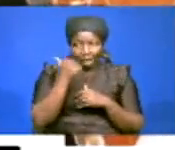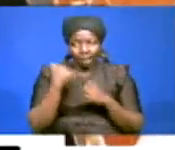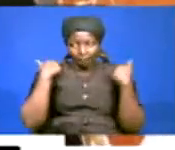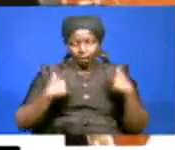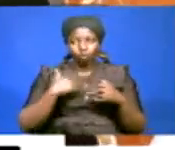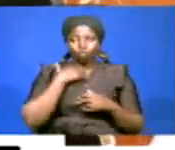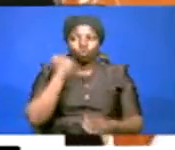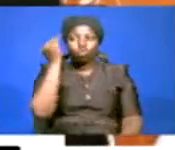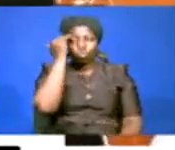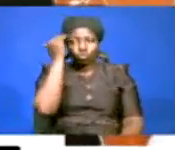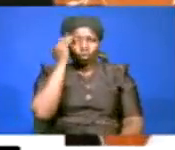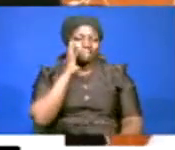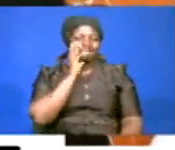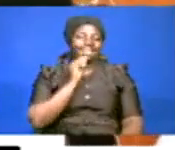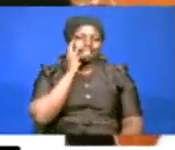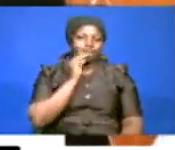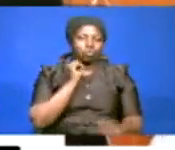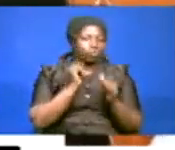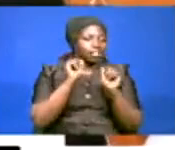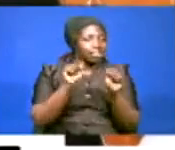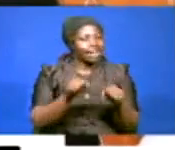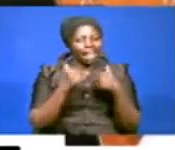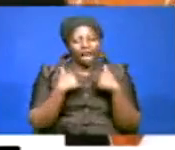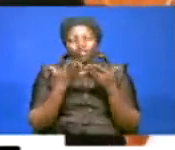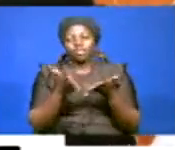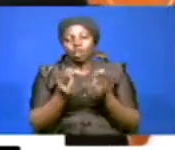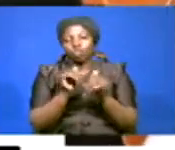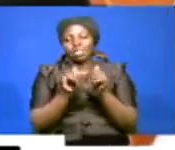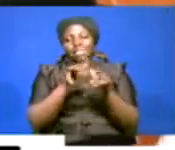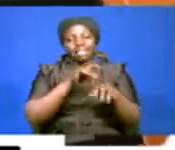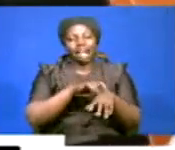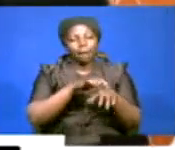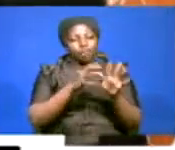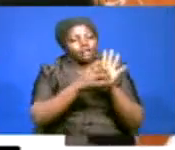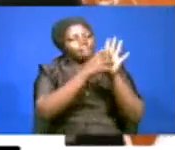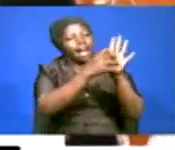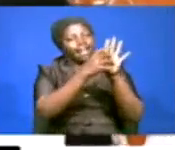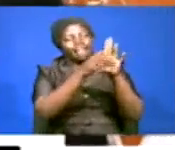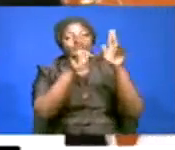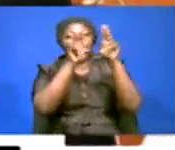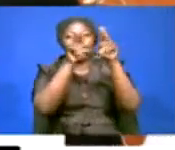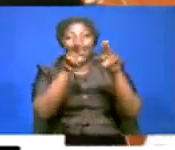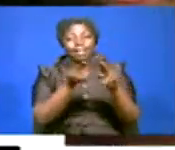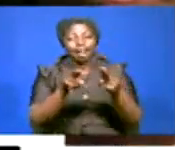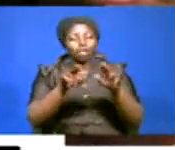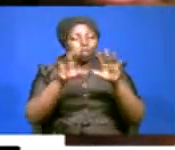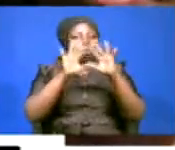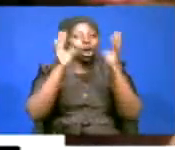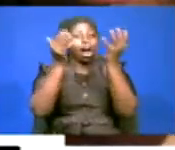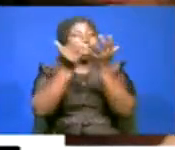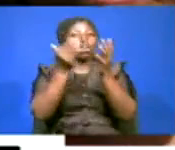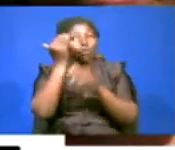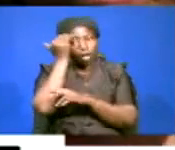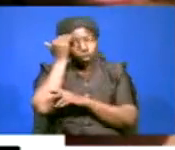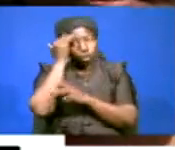the experiences that we can have here so that when we market to the international world, we know what we are selling. This is the